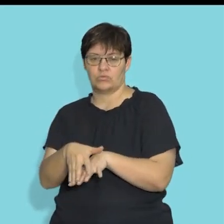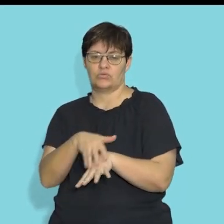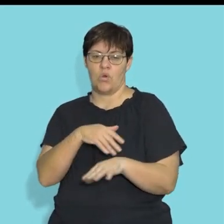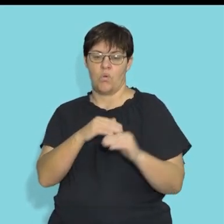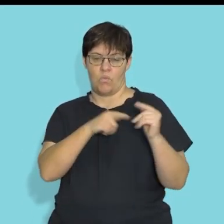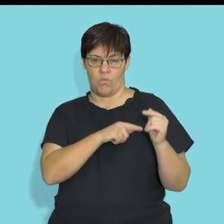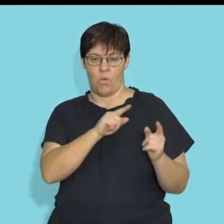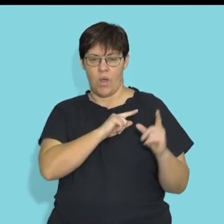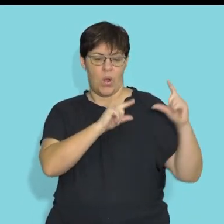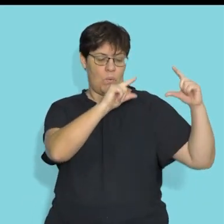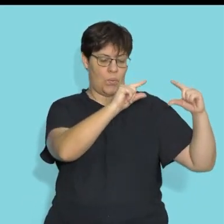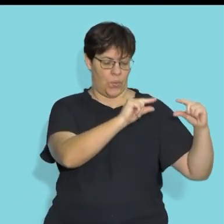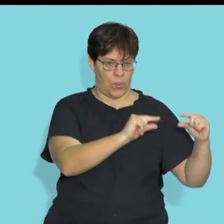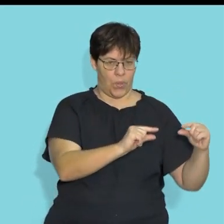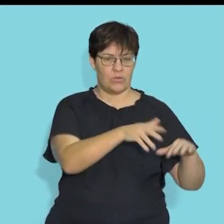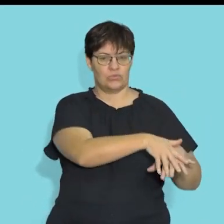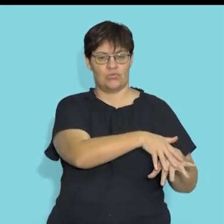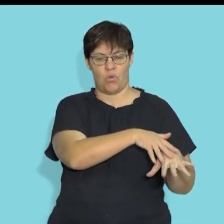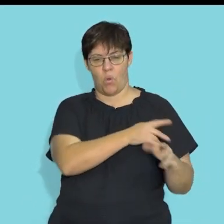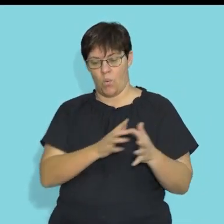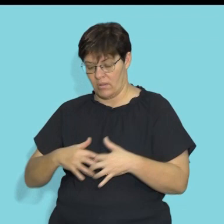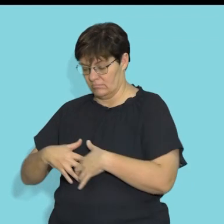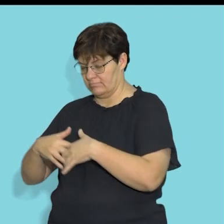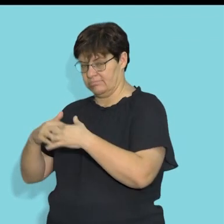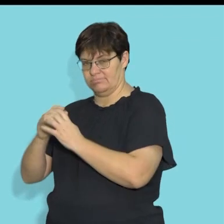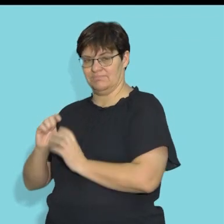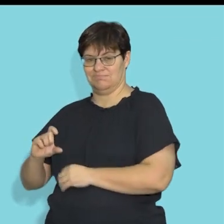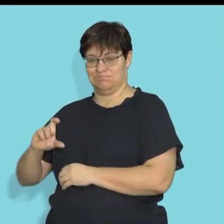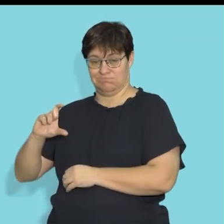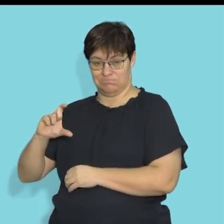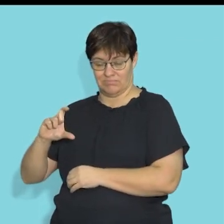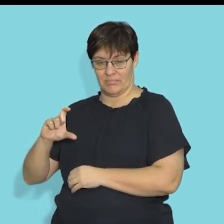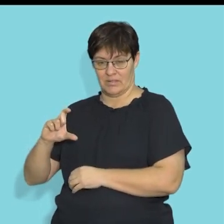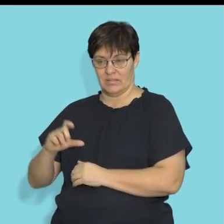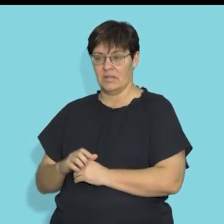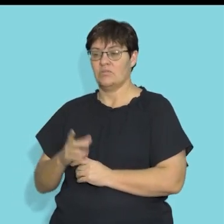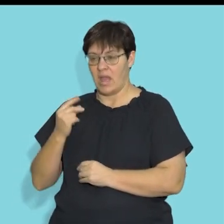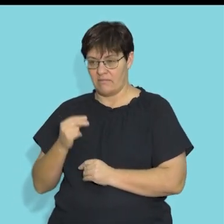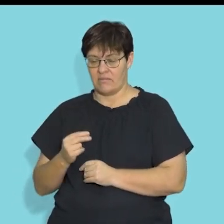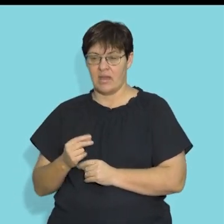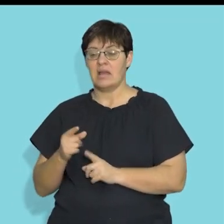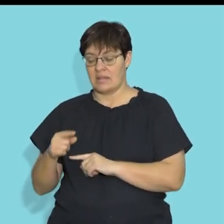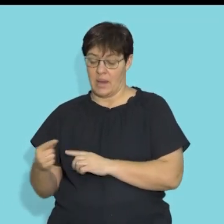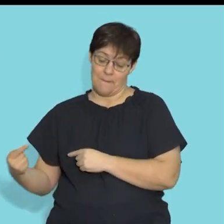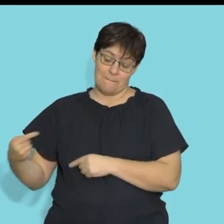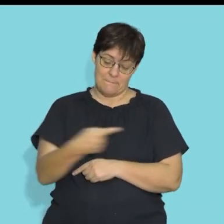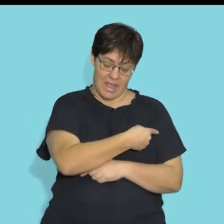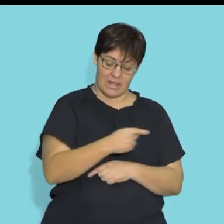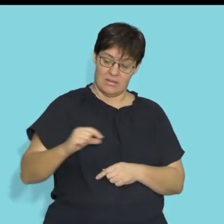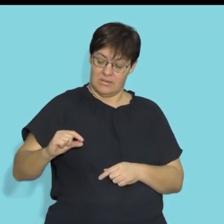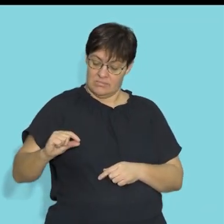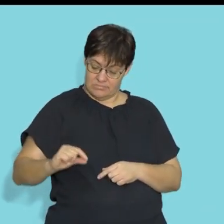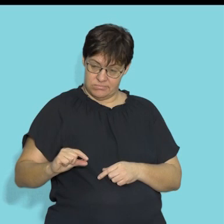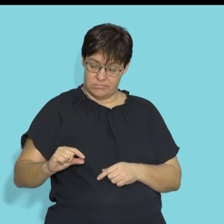to slow down. And in that process, I have my reverse reaction where